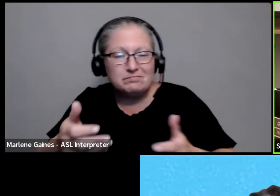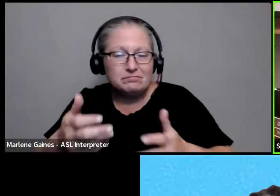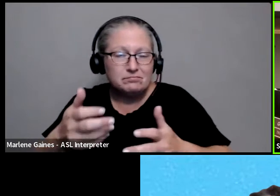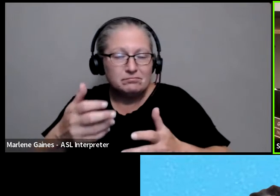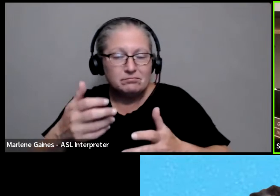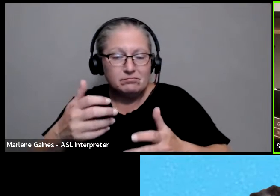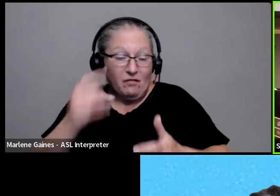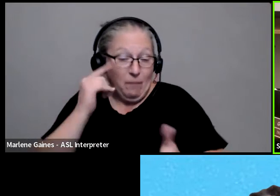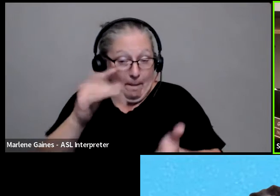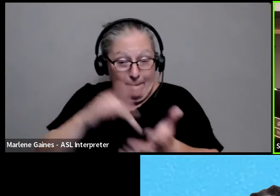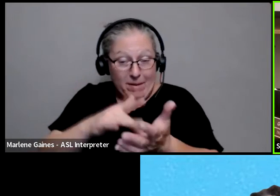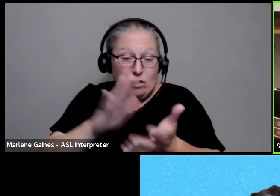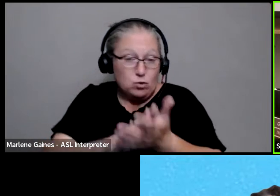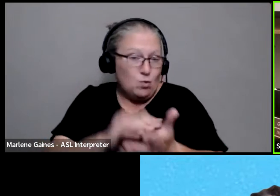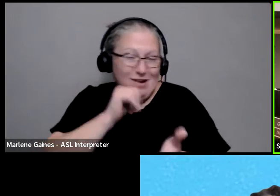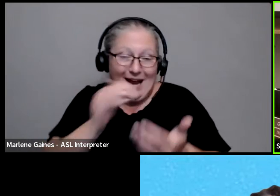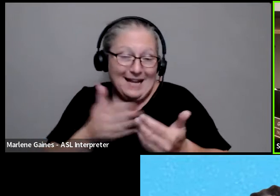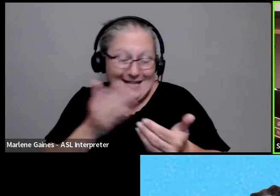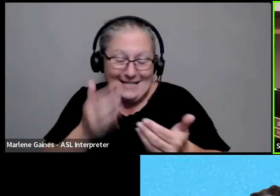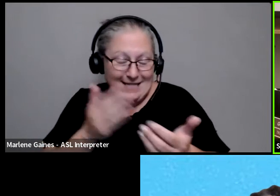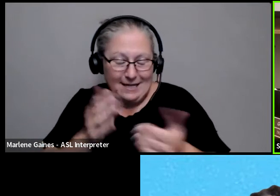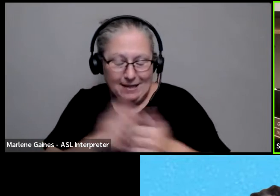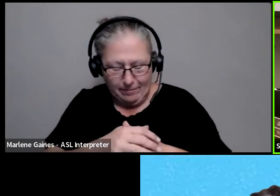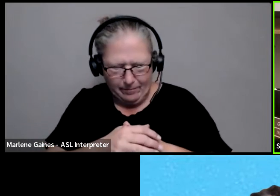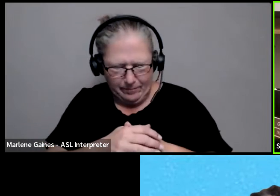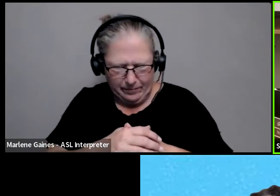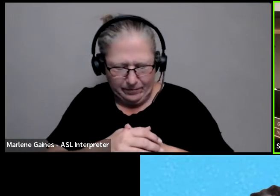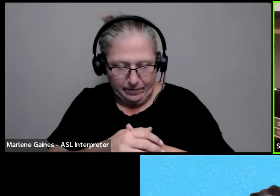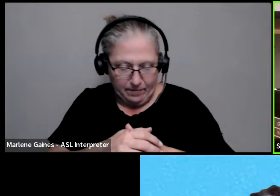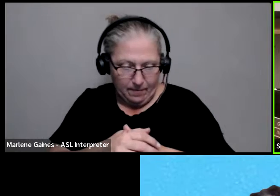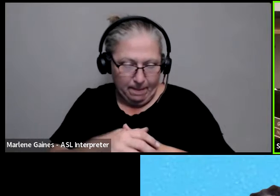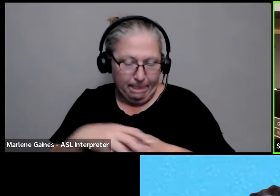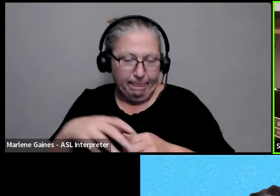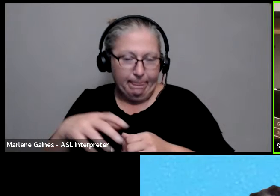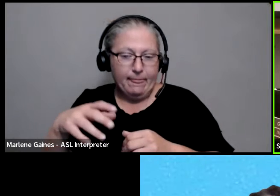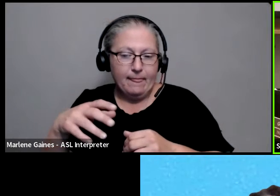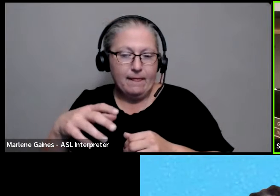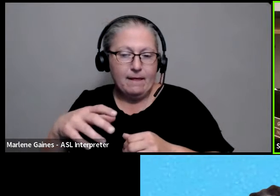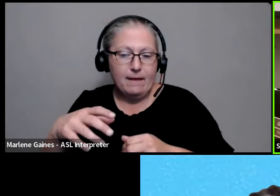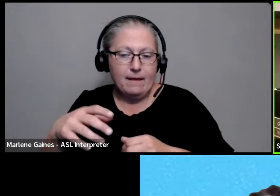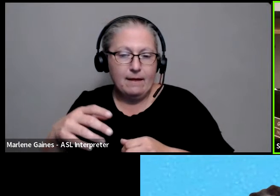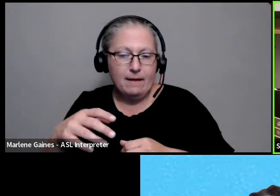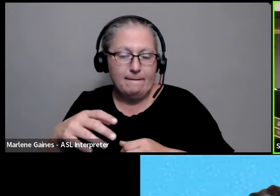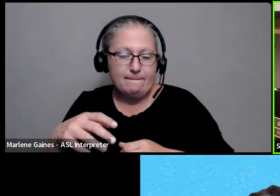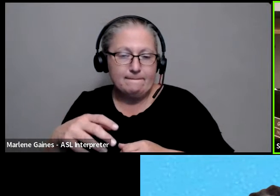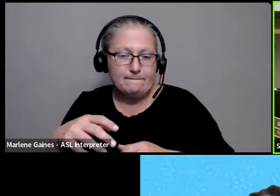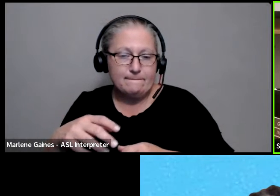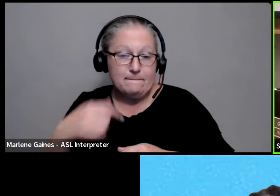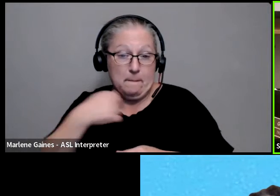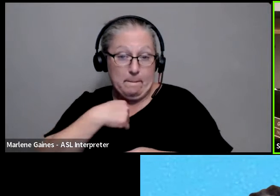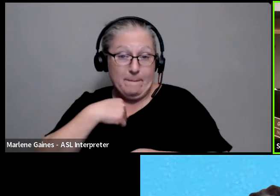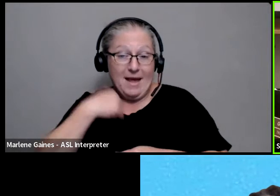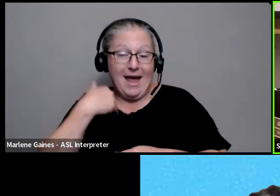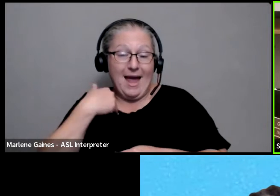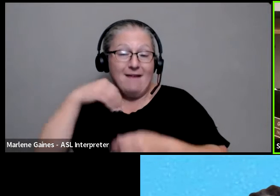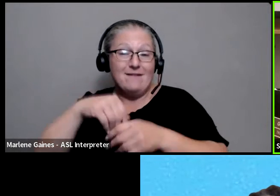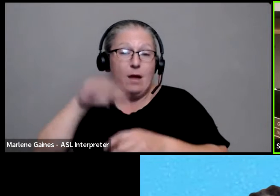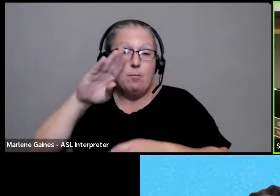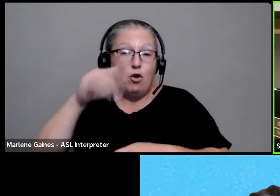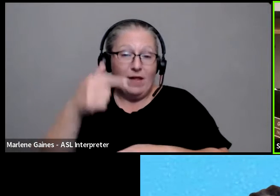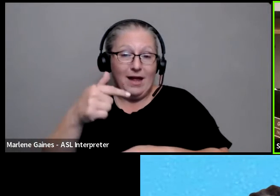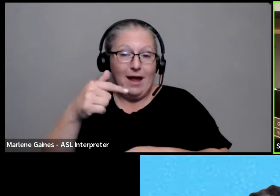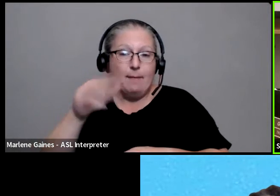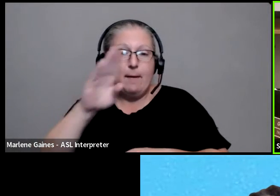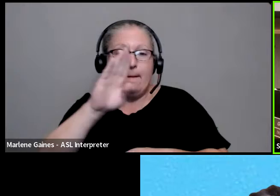for middle school, is not easy, and, I have in Burlingame a bell-to-bell